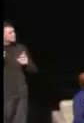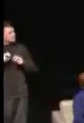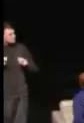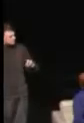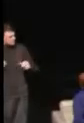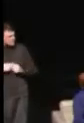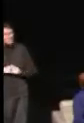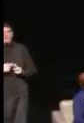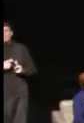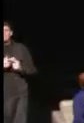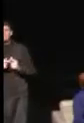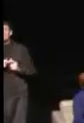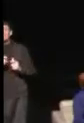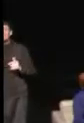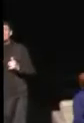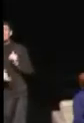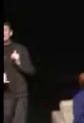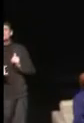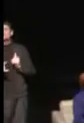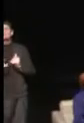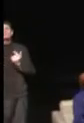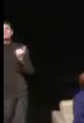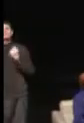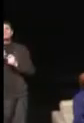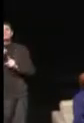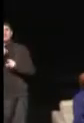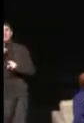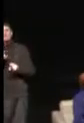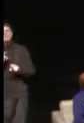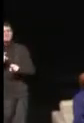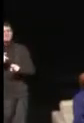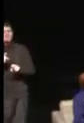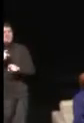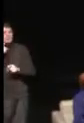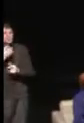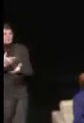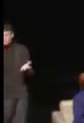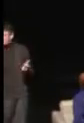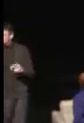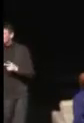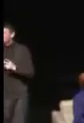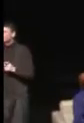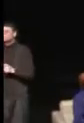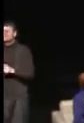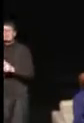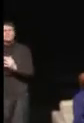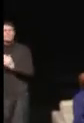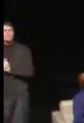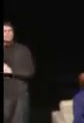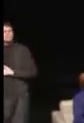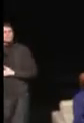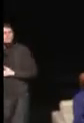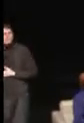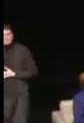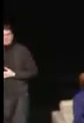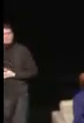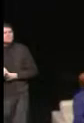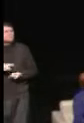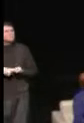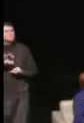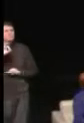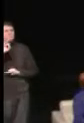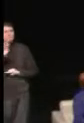these question and answer period are really meant to be for the public. We will also be taking questions from Twitter or Facebook or